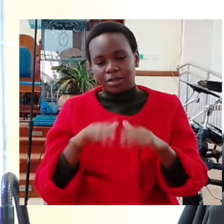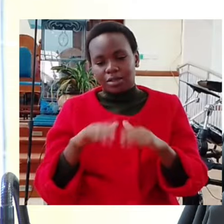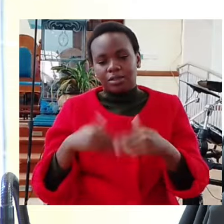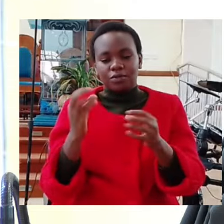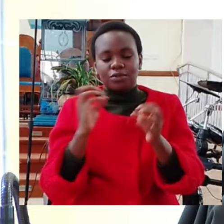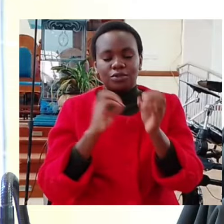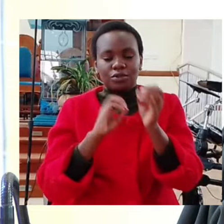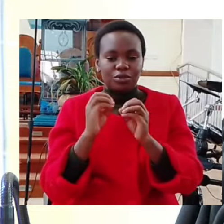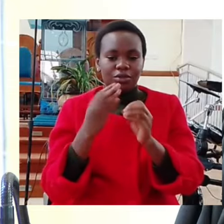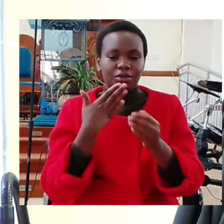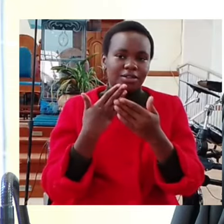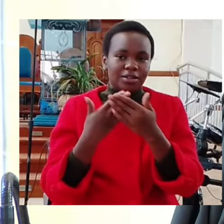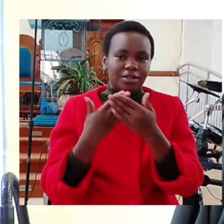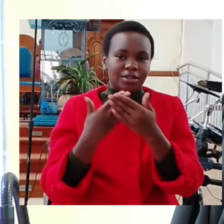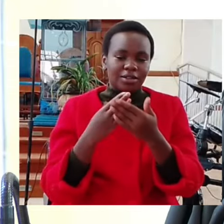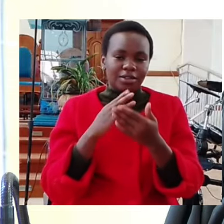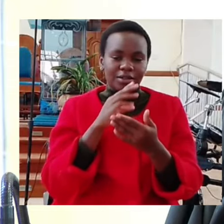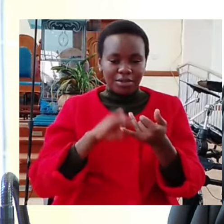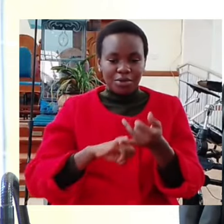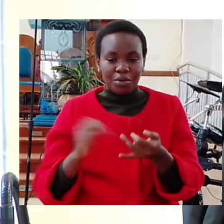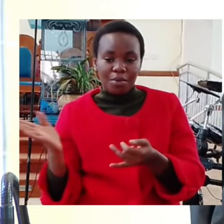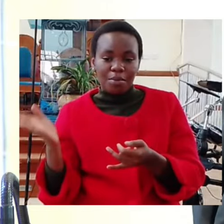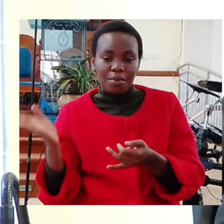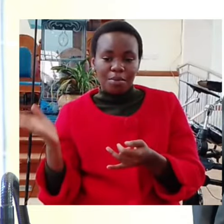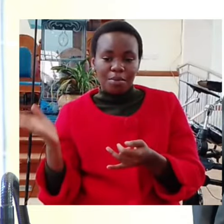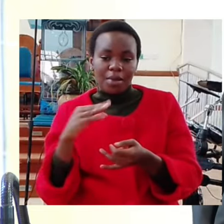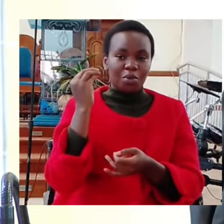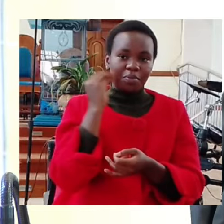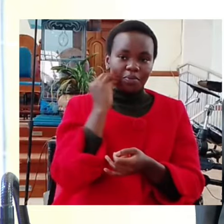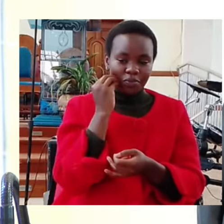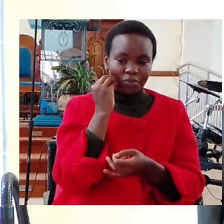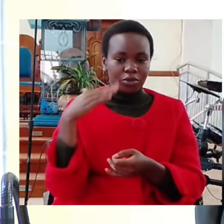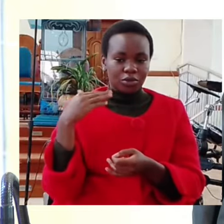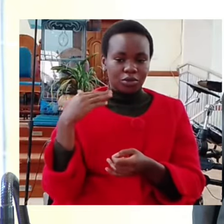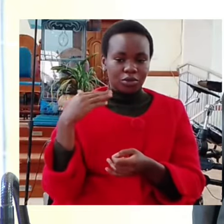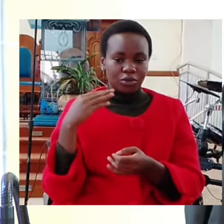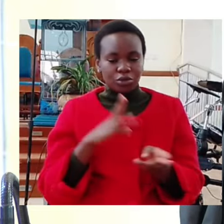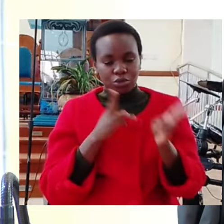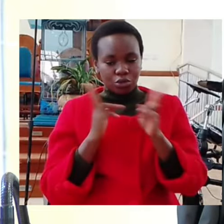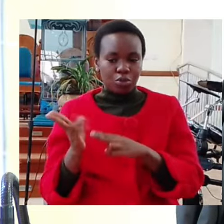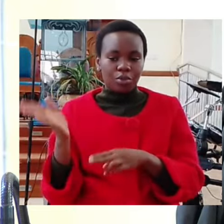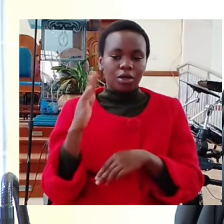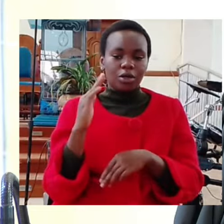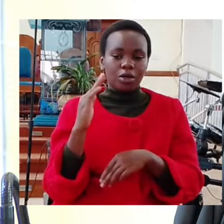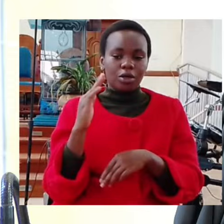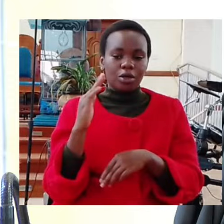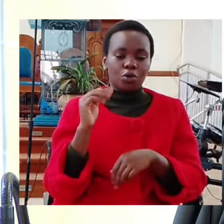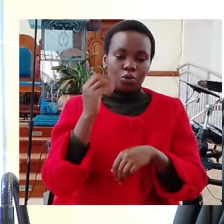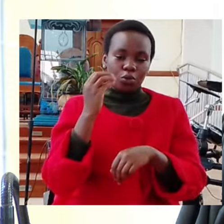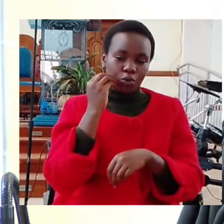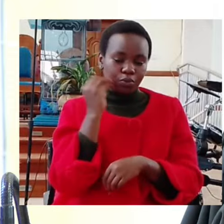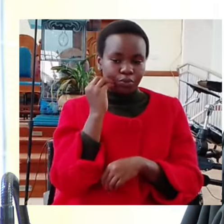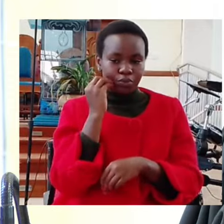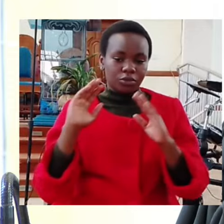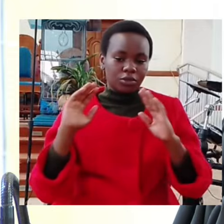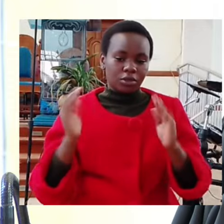my husband that you are back home. It's not kawaida to be back home. Encourage one